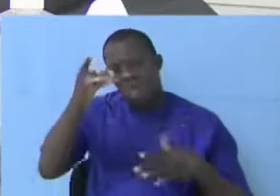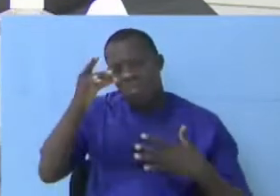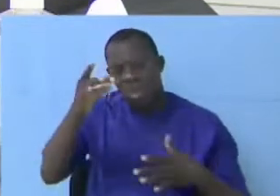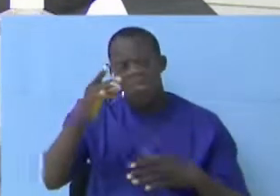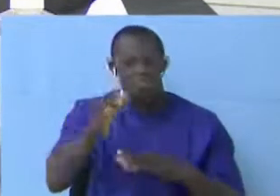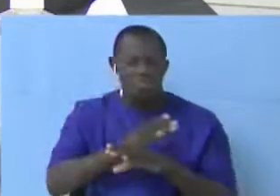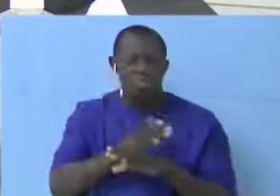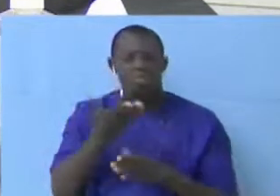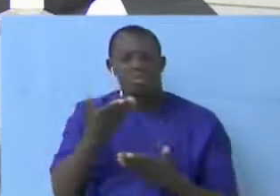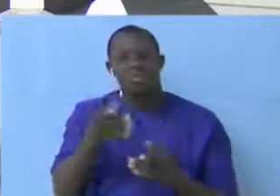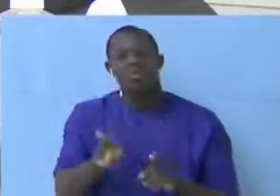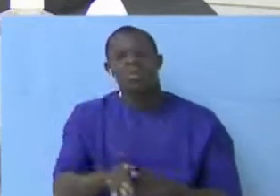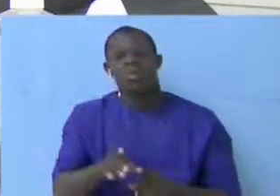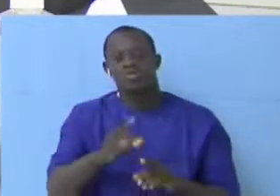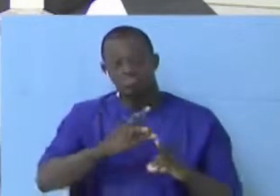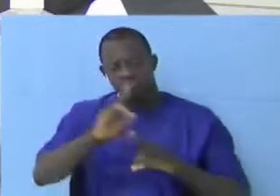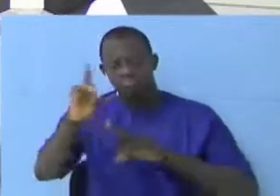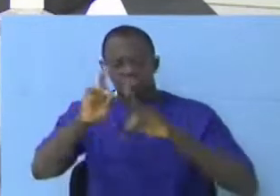yeah, we interacted a little bit